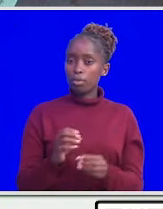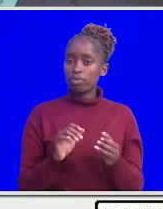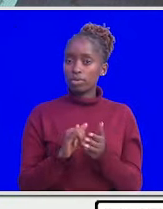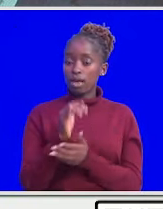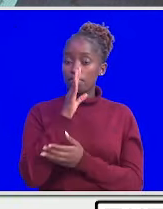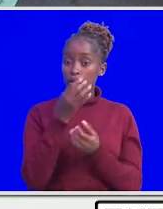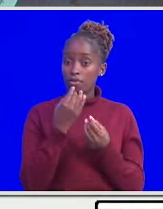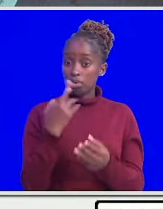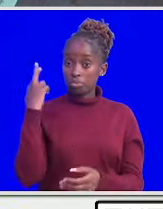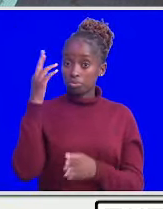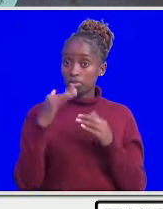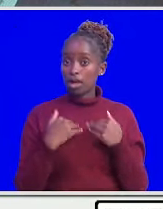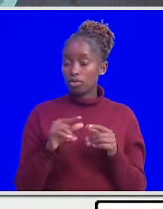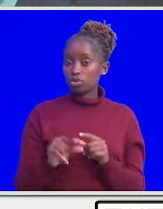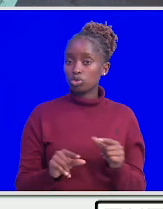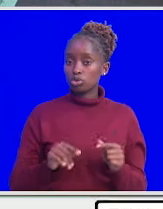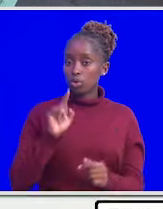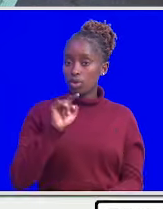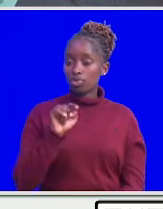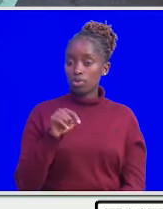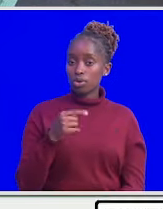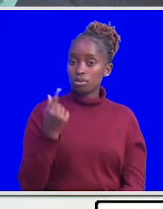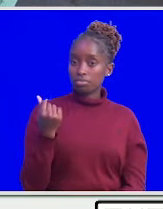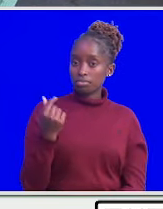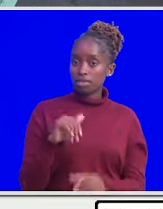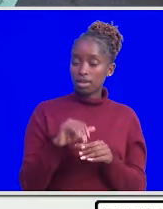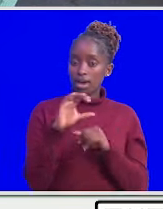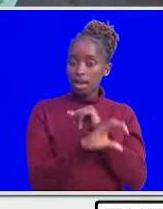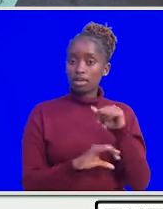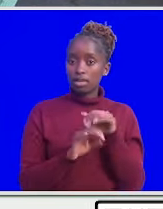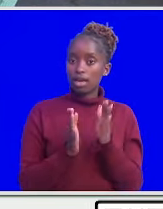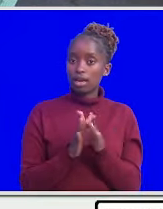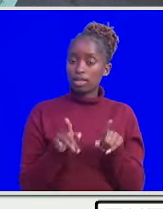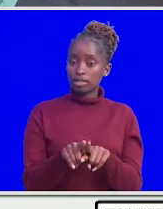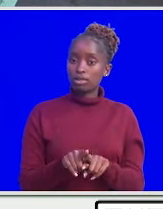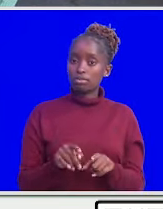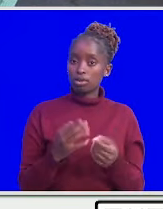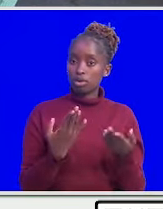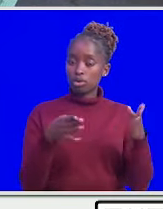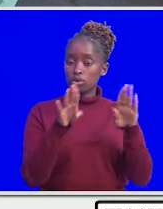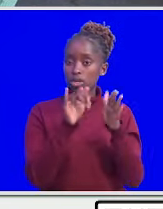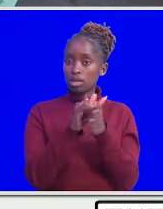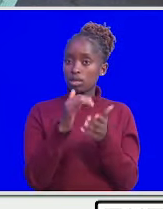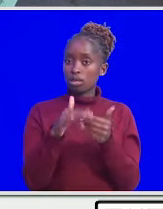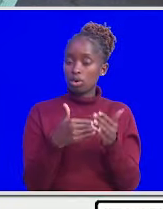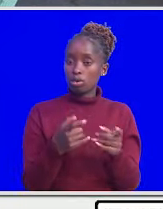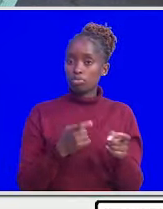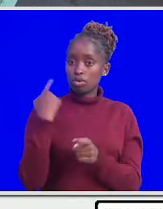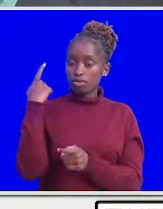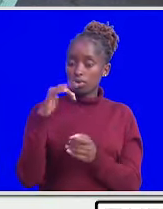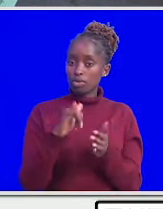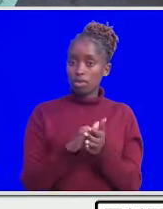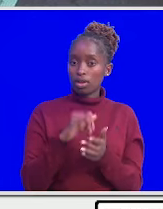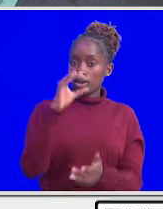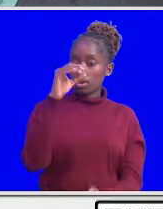to a shortage of 1,000 Kenyan shilling notes in the country, as well as the closure of the operations of the Delaru